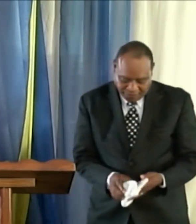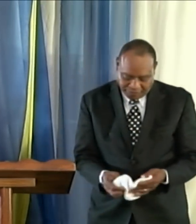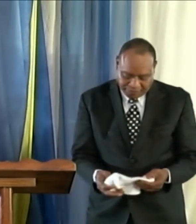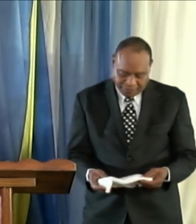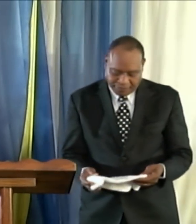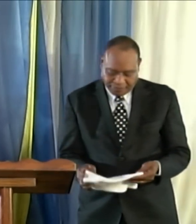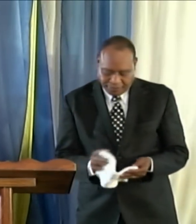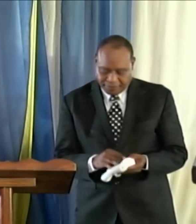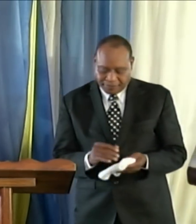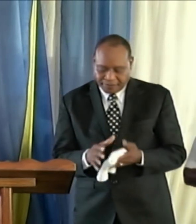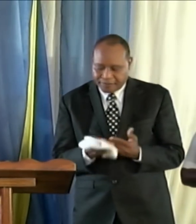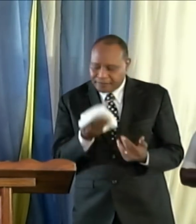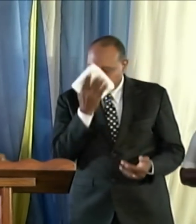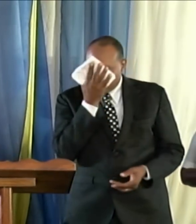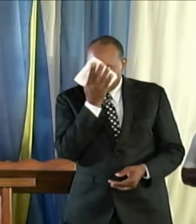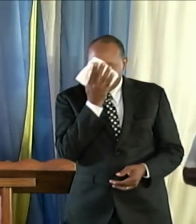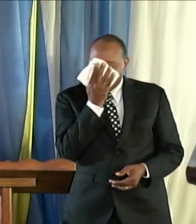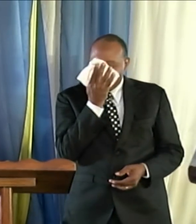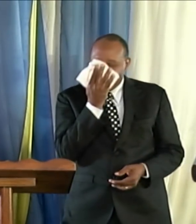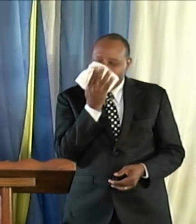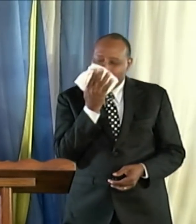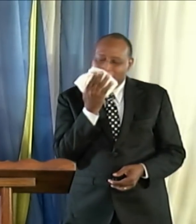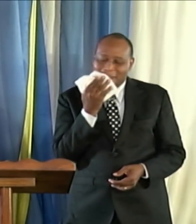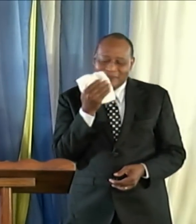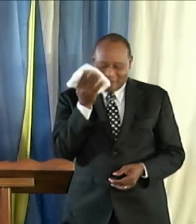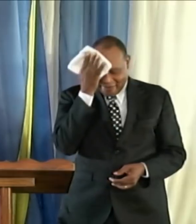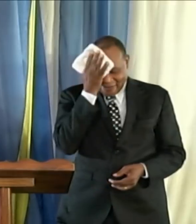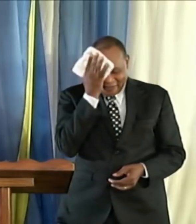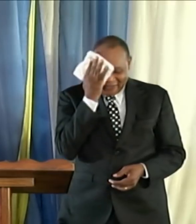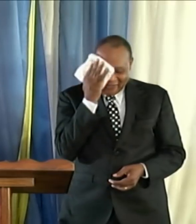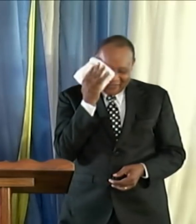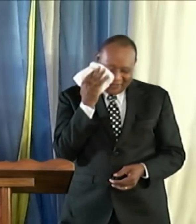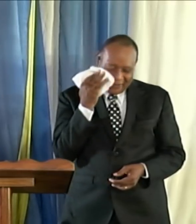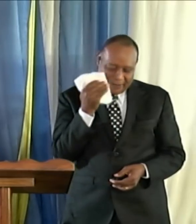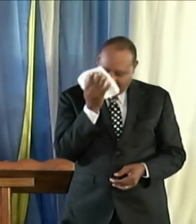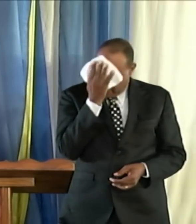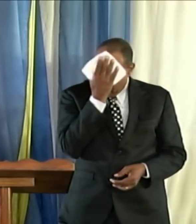Can we bow our heads? Lord Jesus,